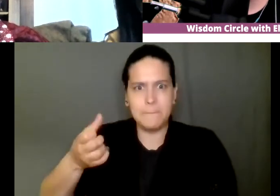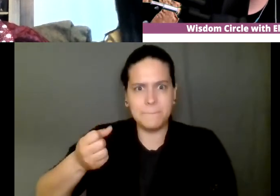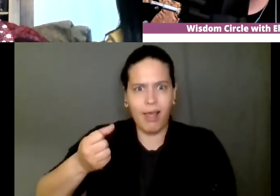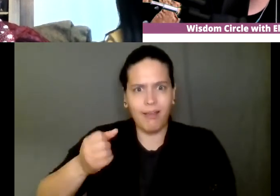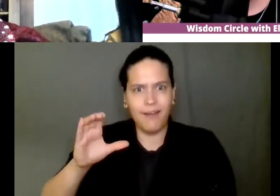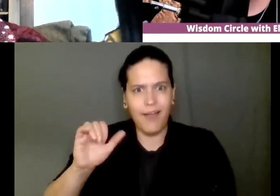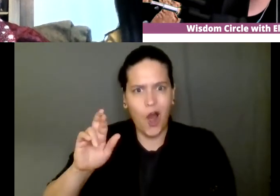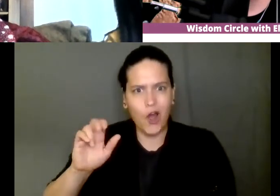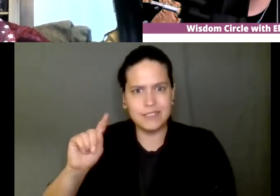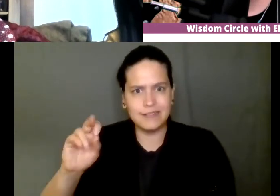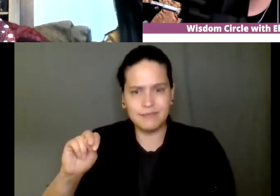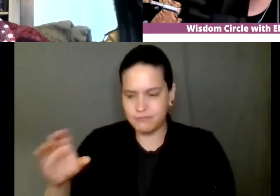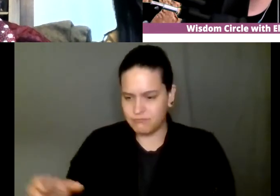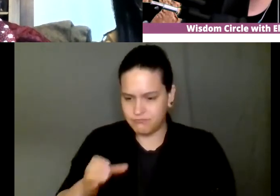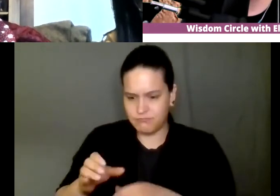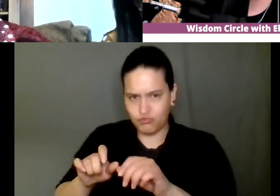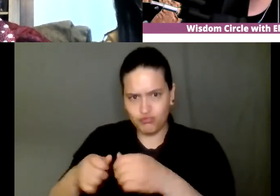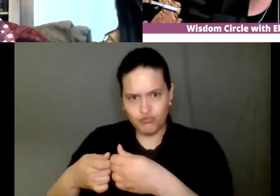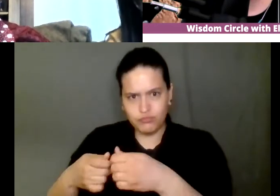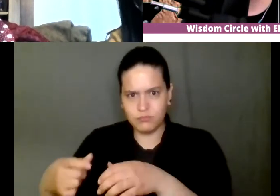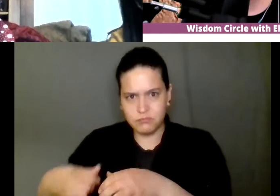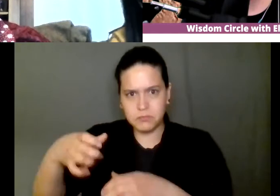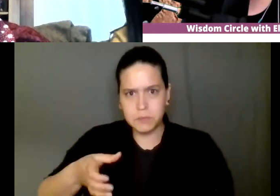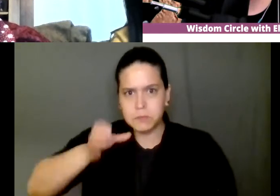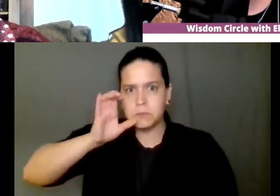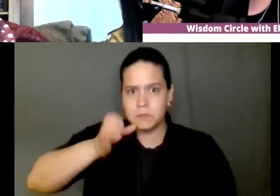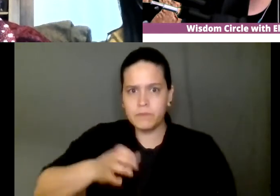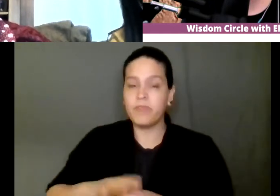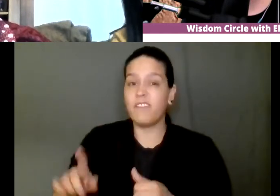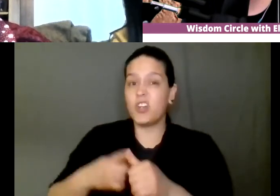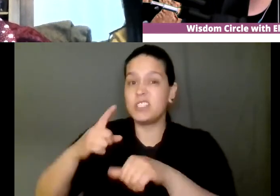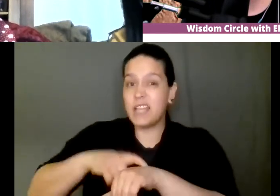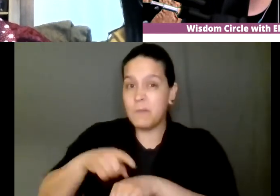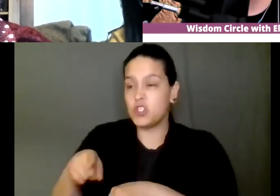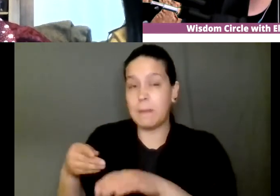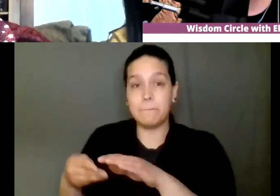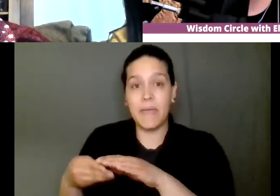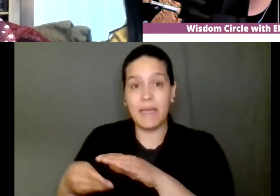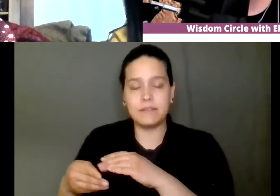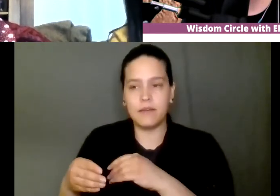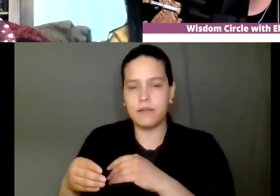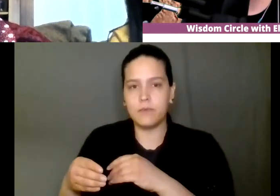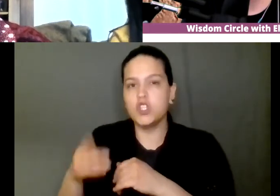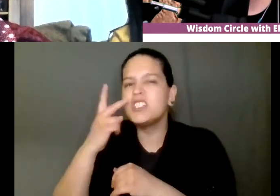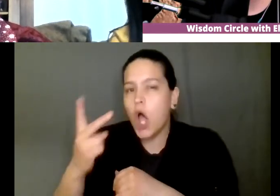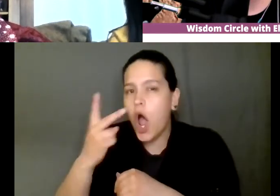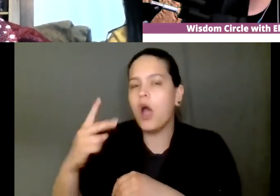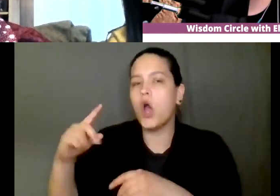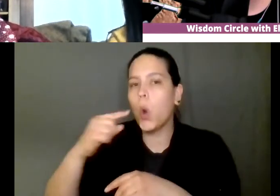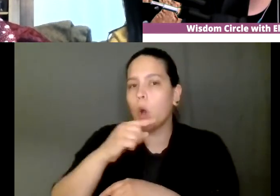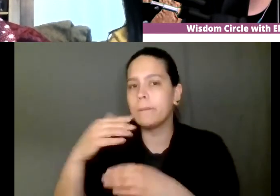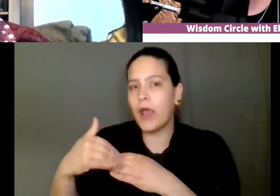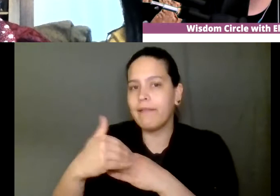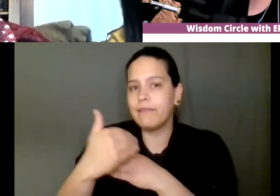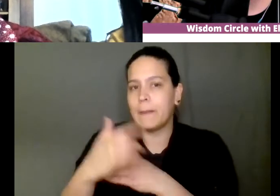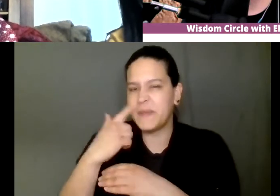they baked a lot of cornbread. And that's the first time she was introduced to cornbread. And so